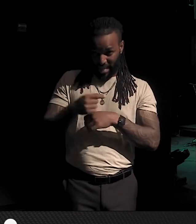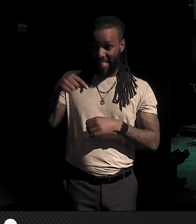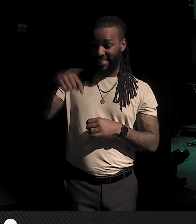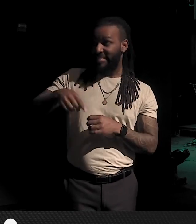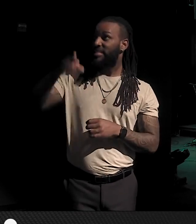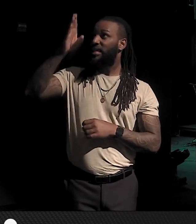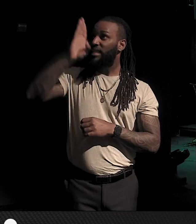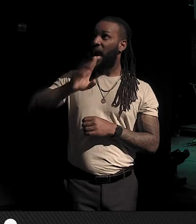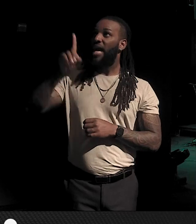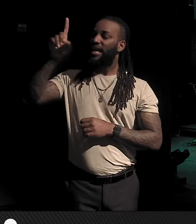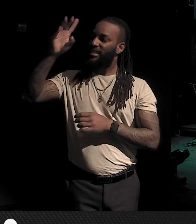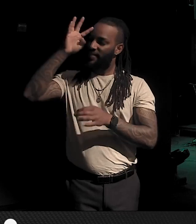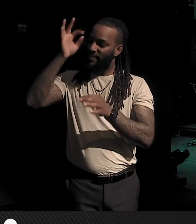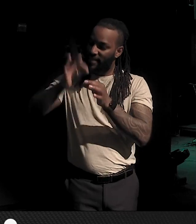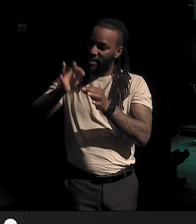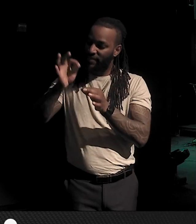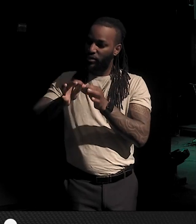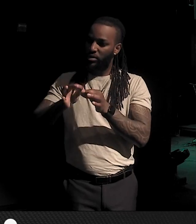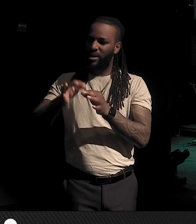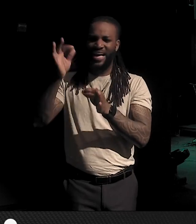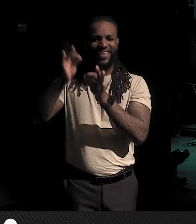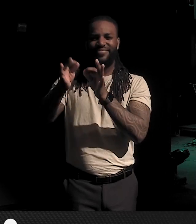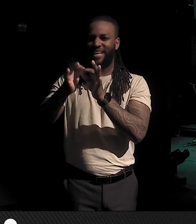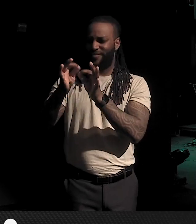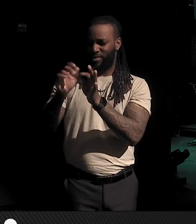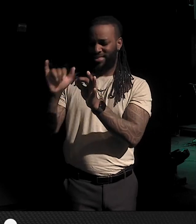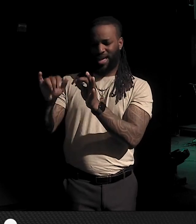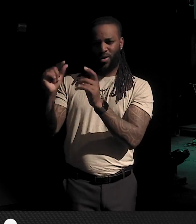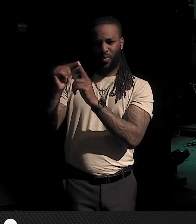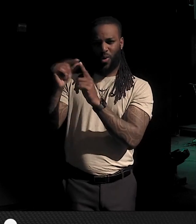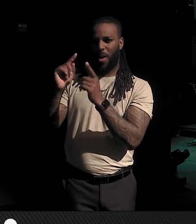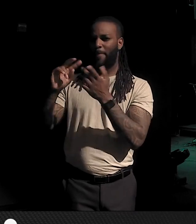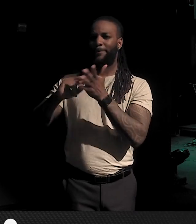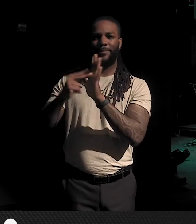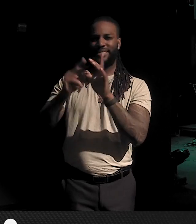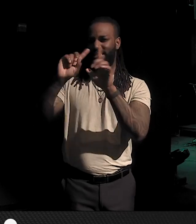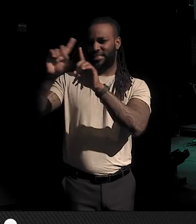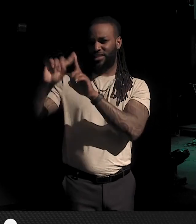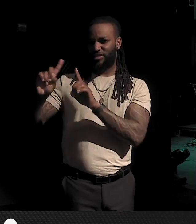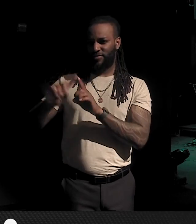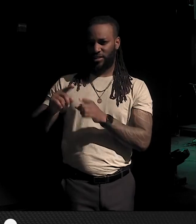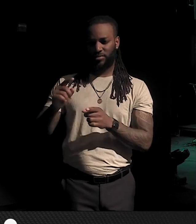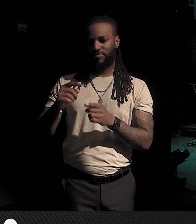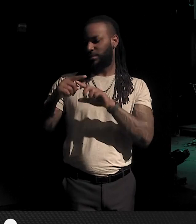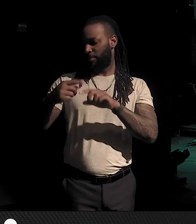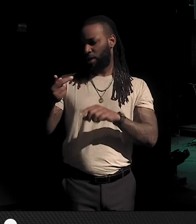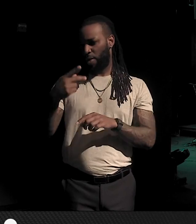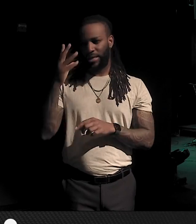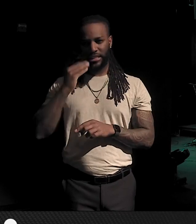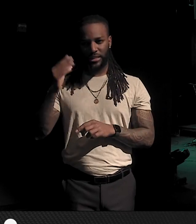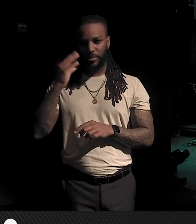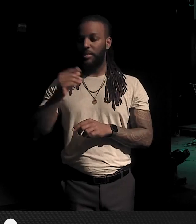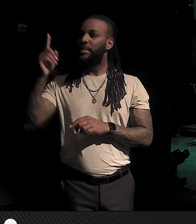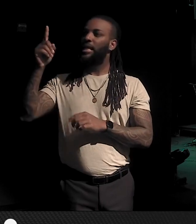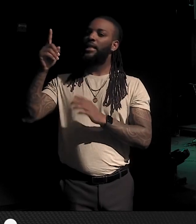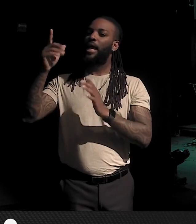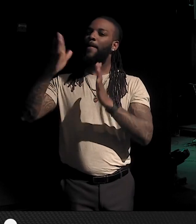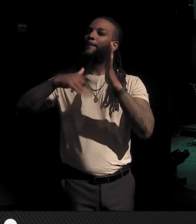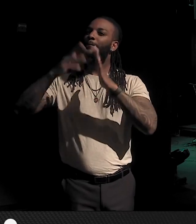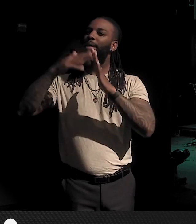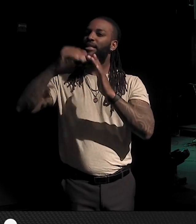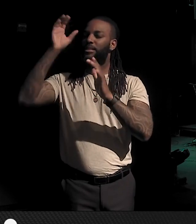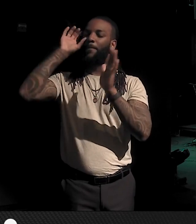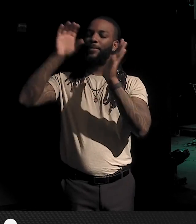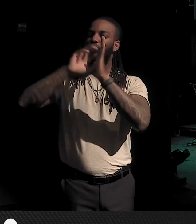God who's faithful. Faithful means all kinds of different things to us, depending on what our experiences are. He paints pictures in our